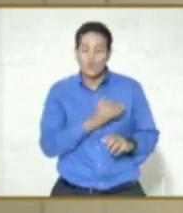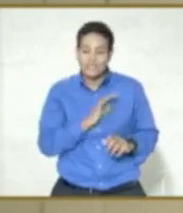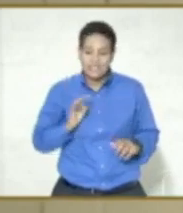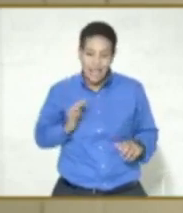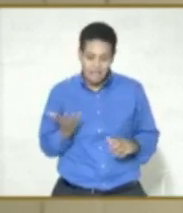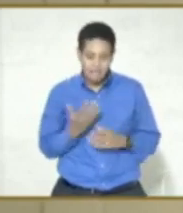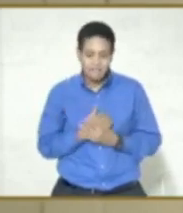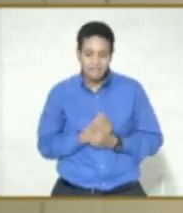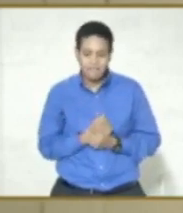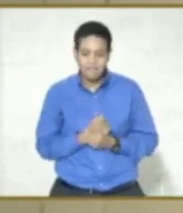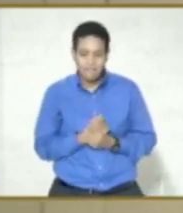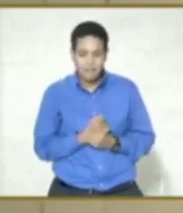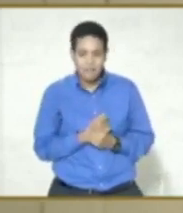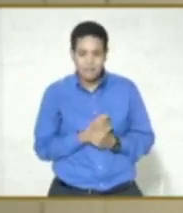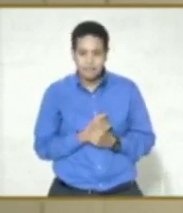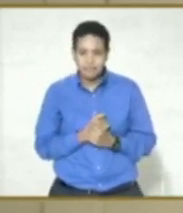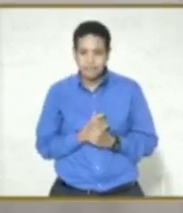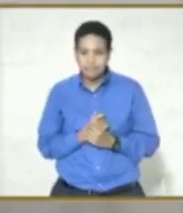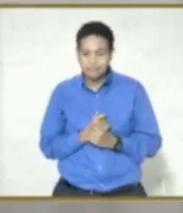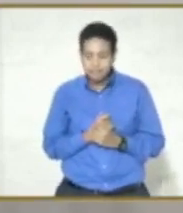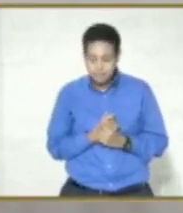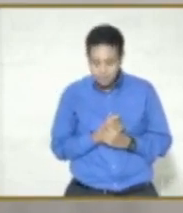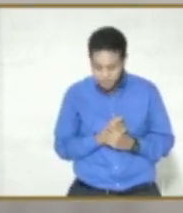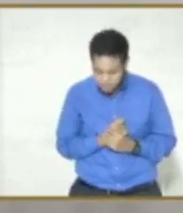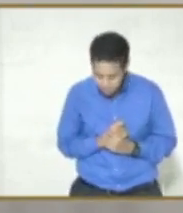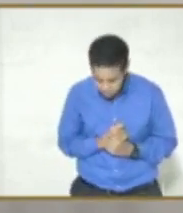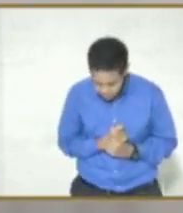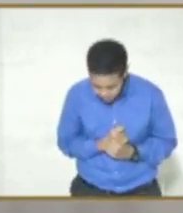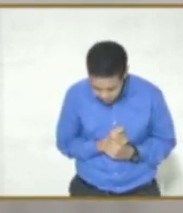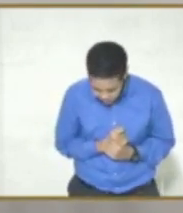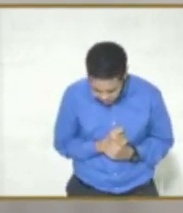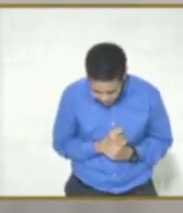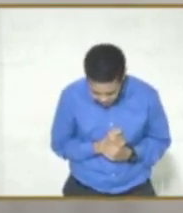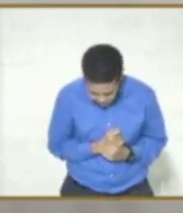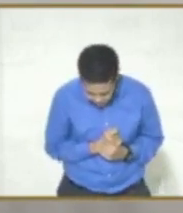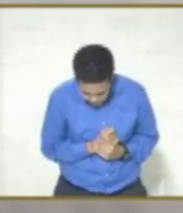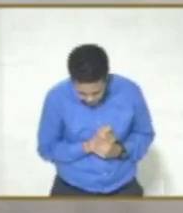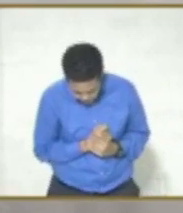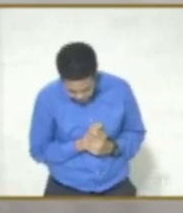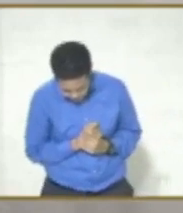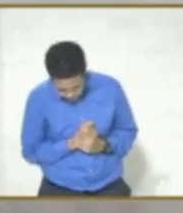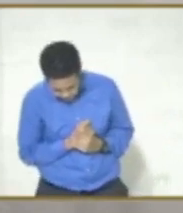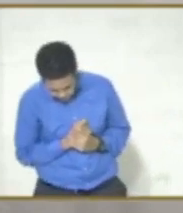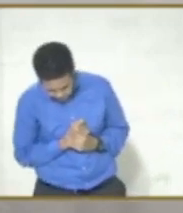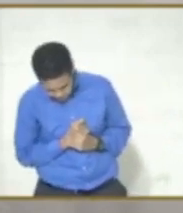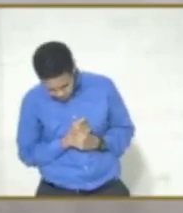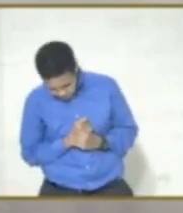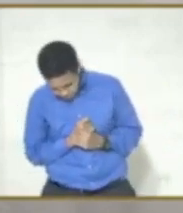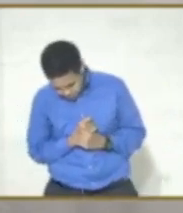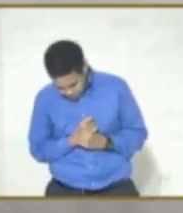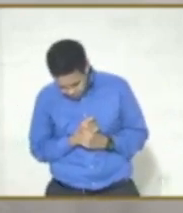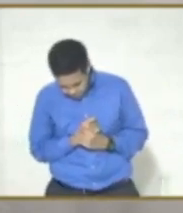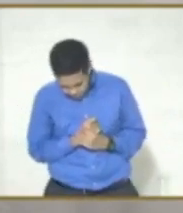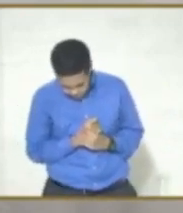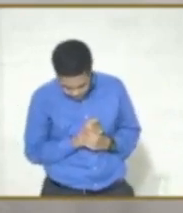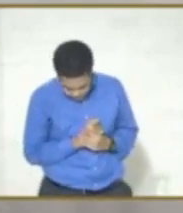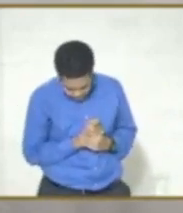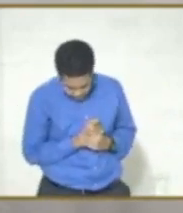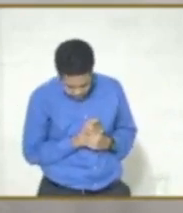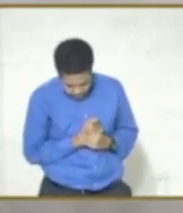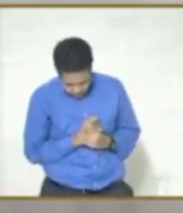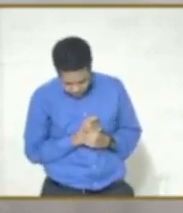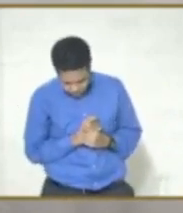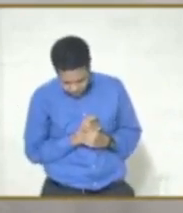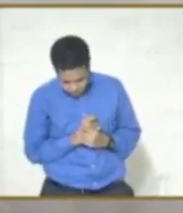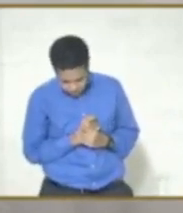And also on that, we will also allow the officers, when they go out and they find